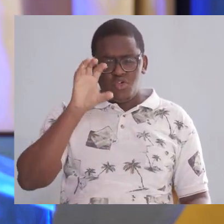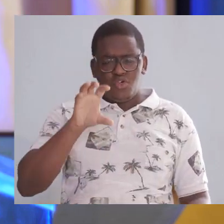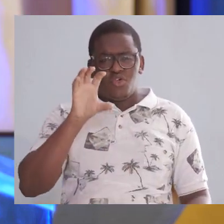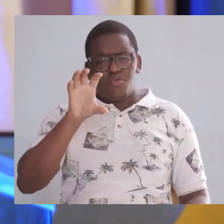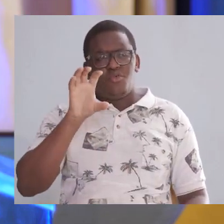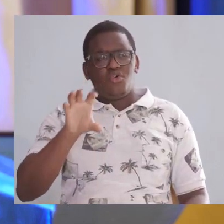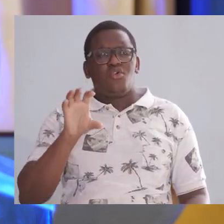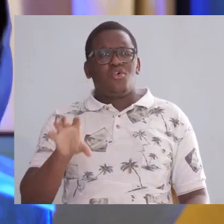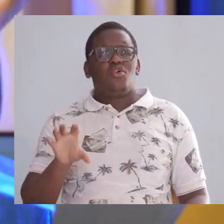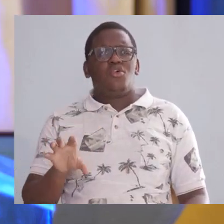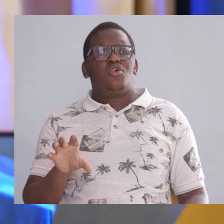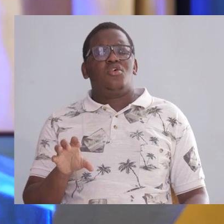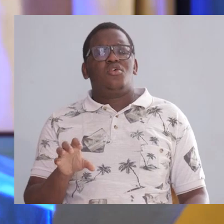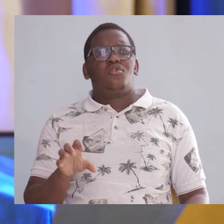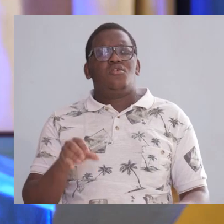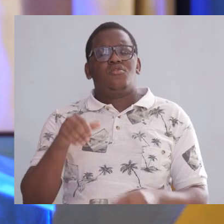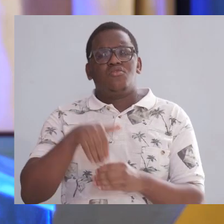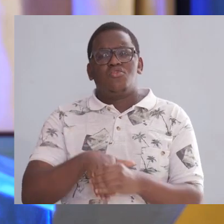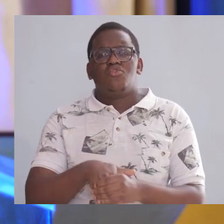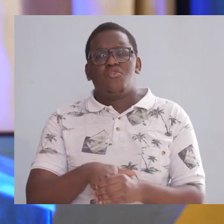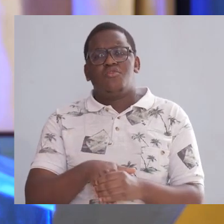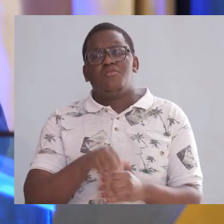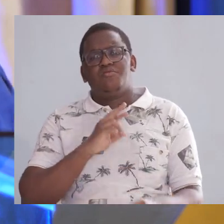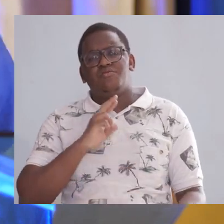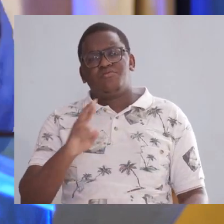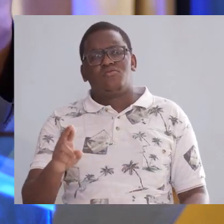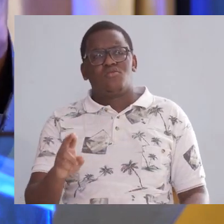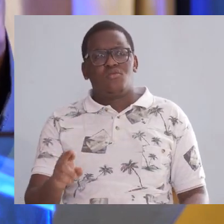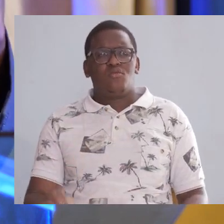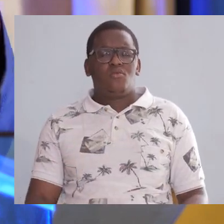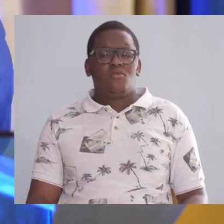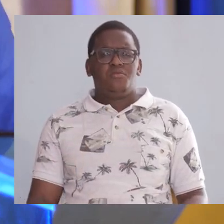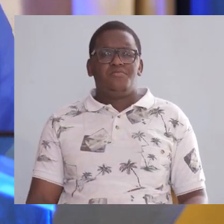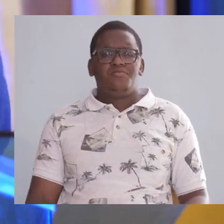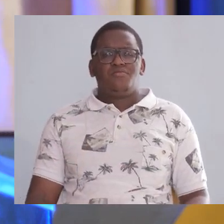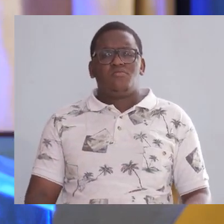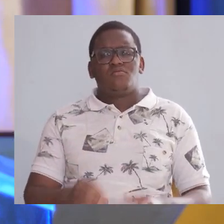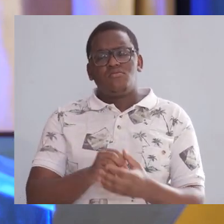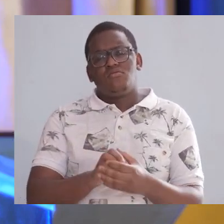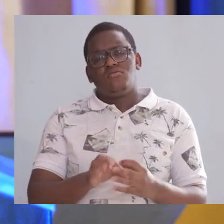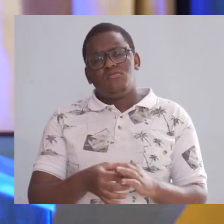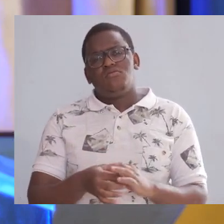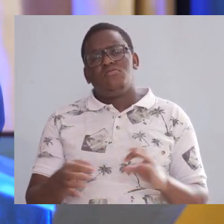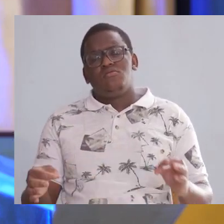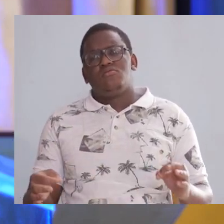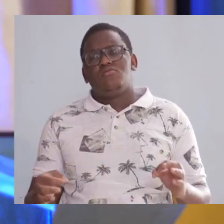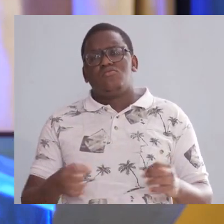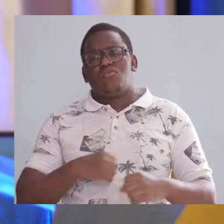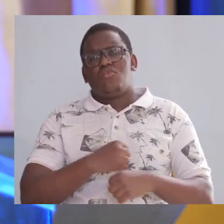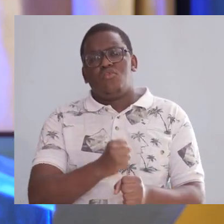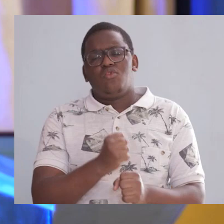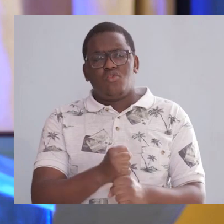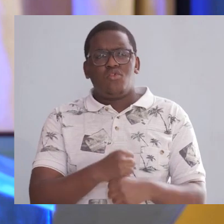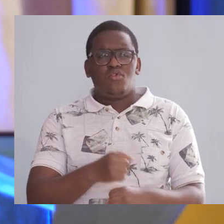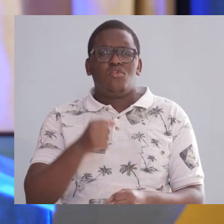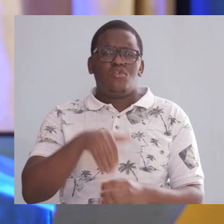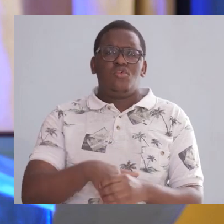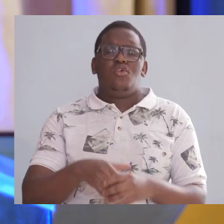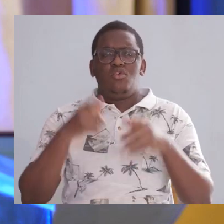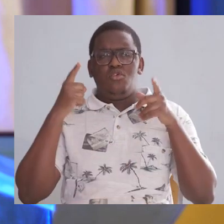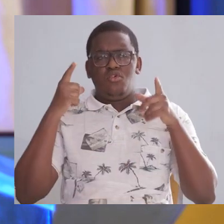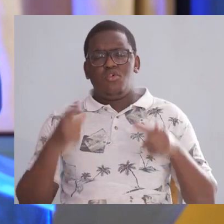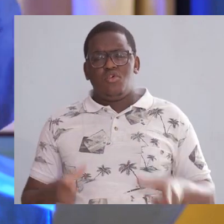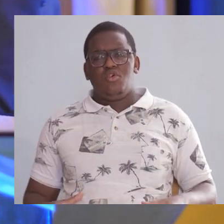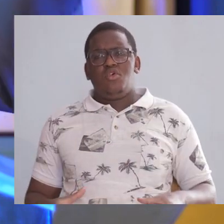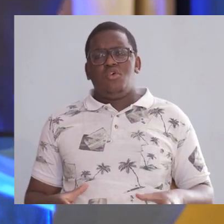life, has the devourer been rebuked? Or is he still loose at work in your life and in your possessions?